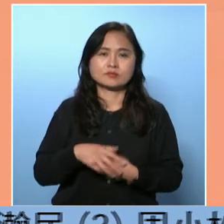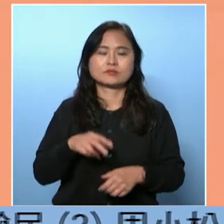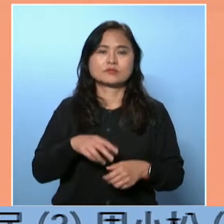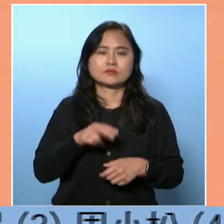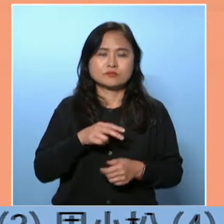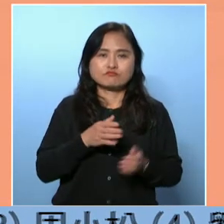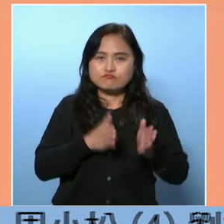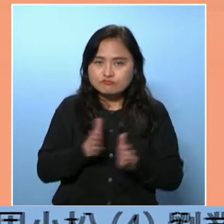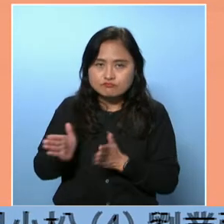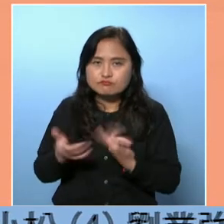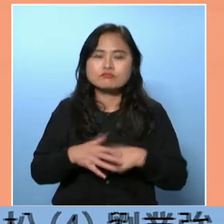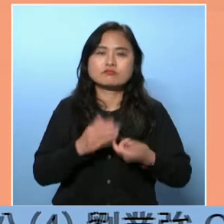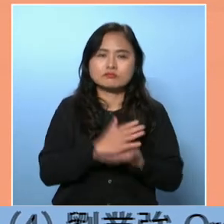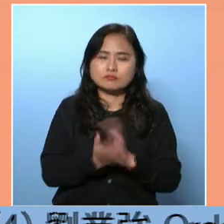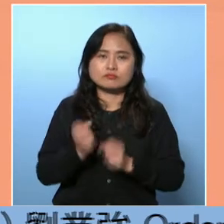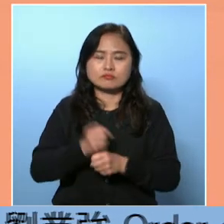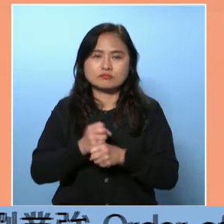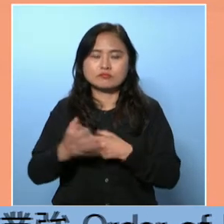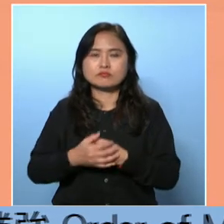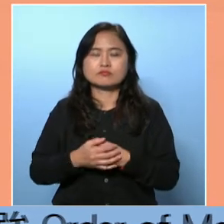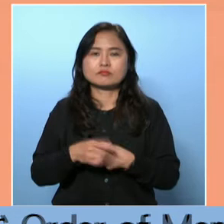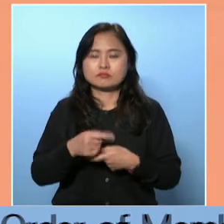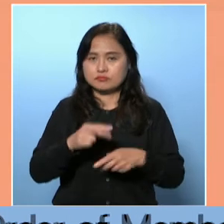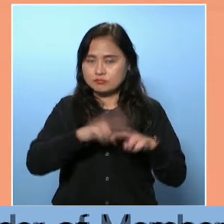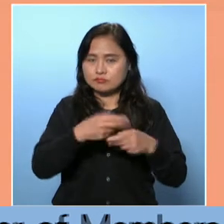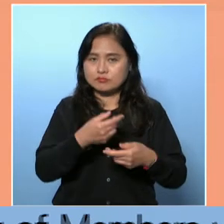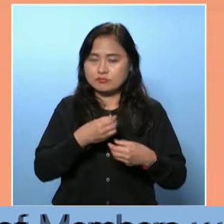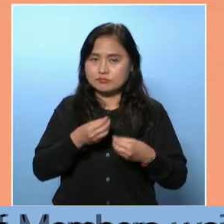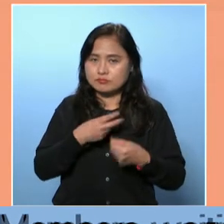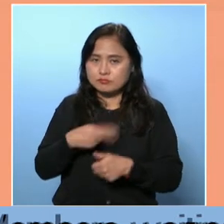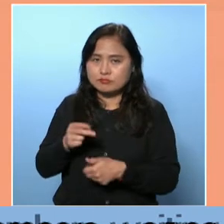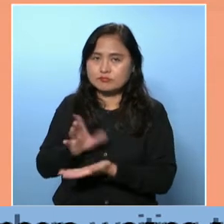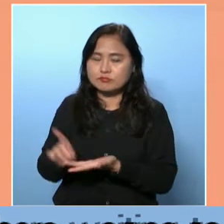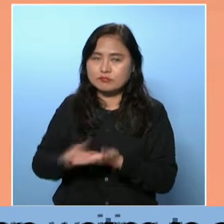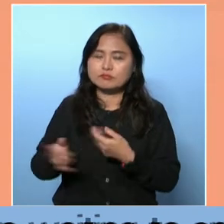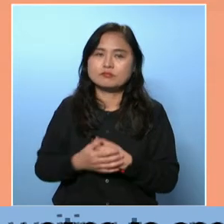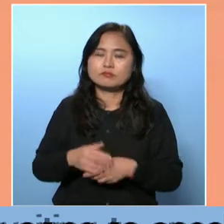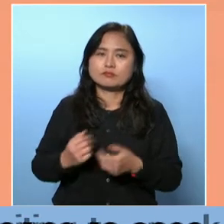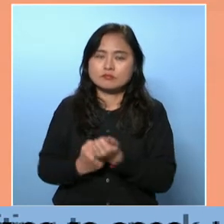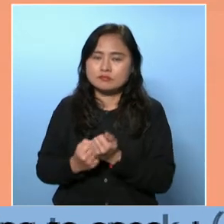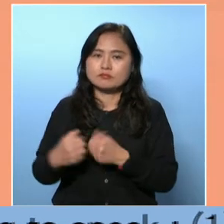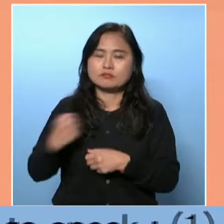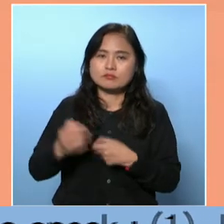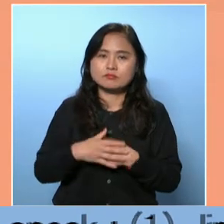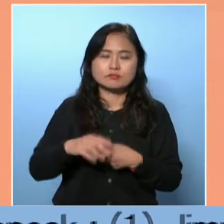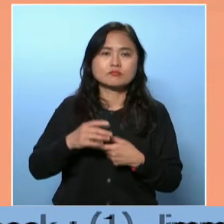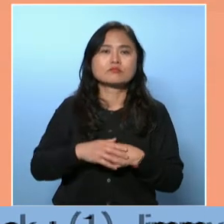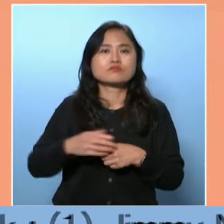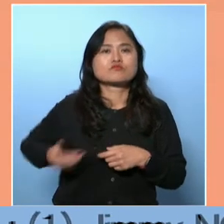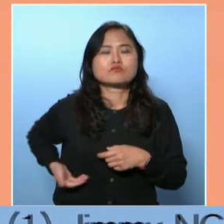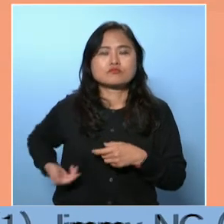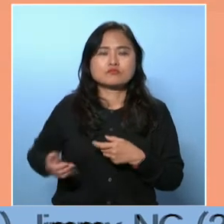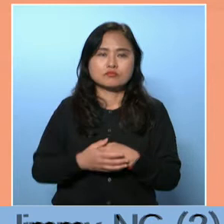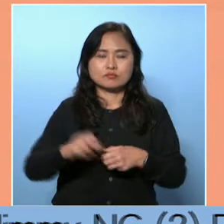a proper coordination job under the current mechanism. We must have experts to interface with